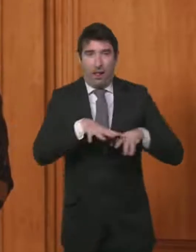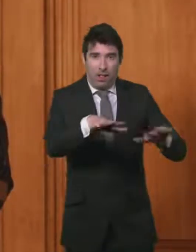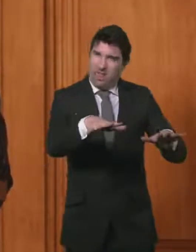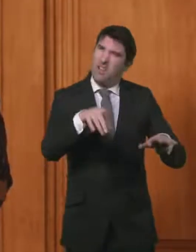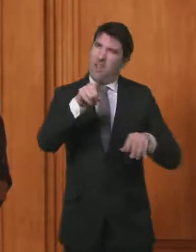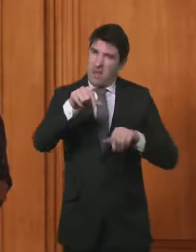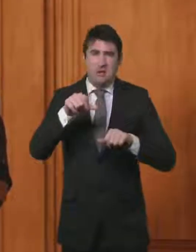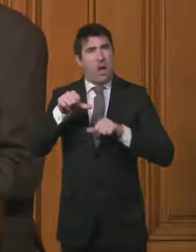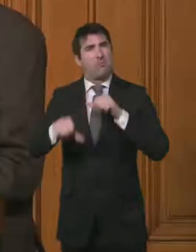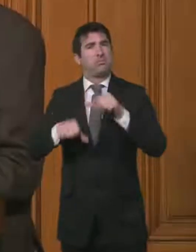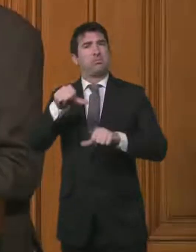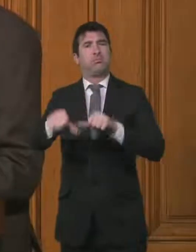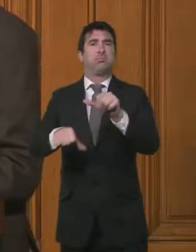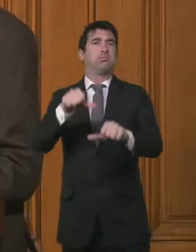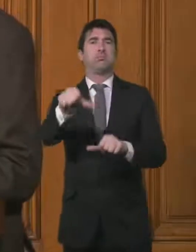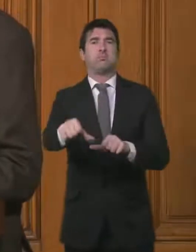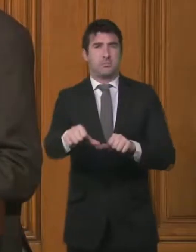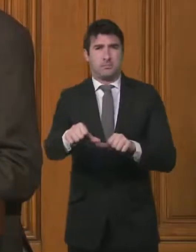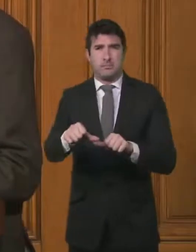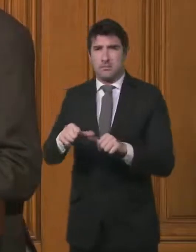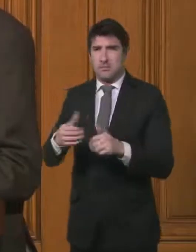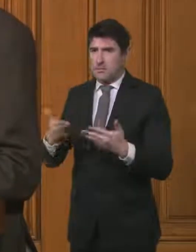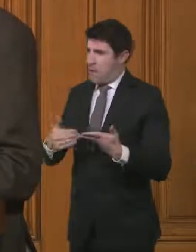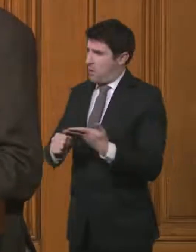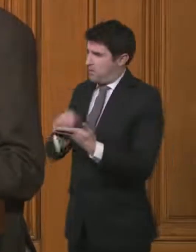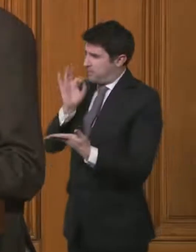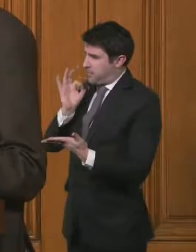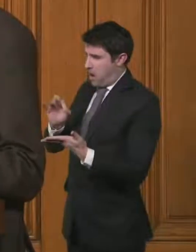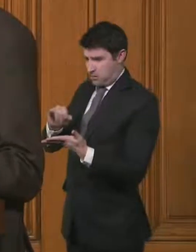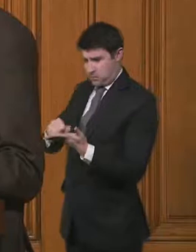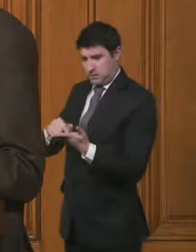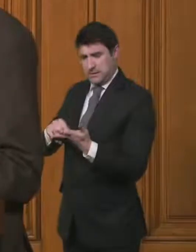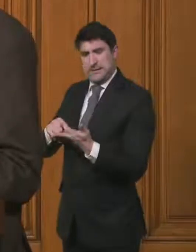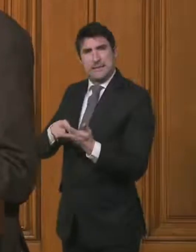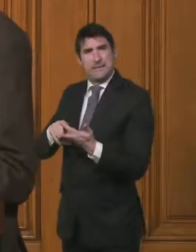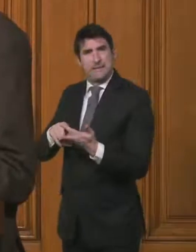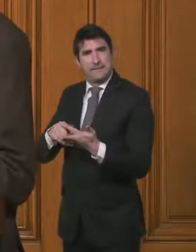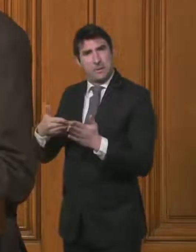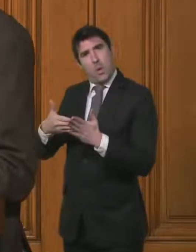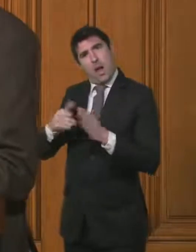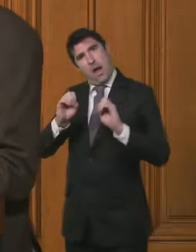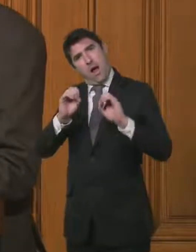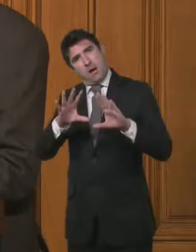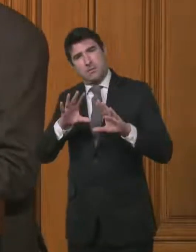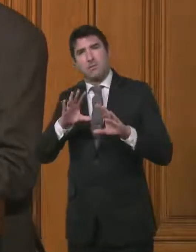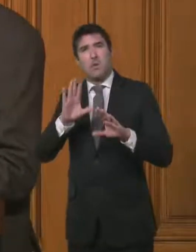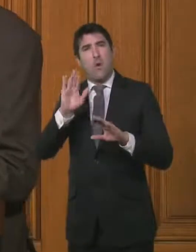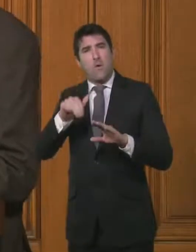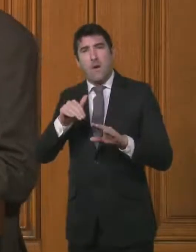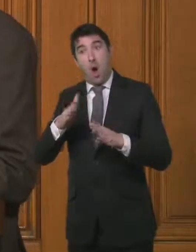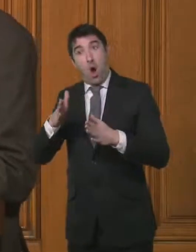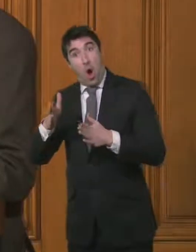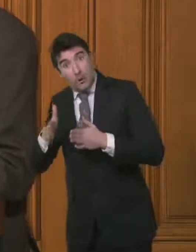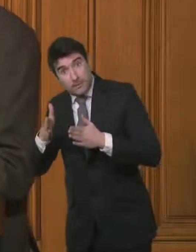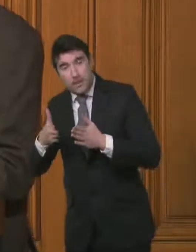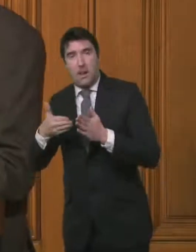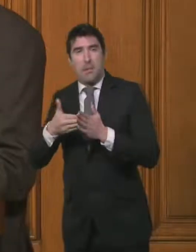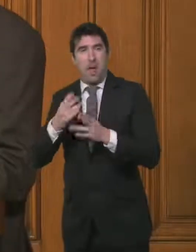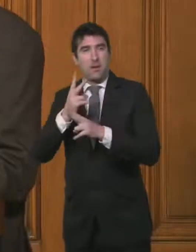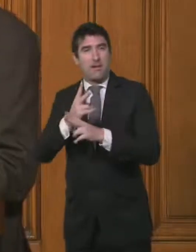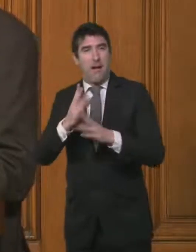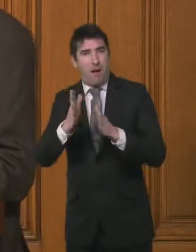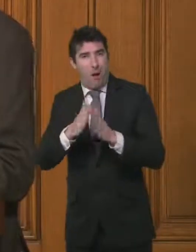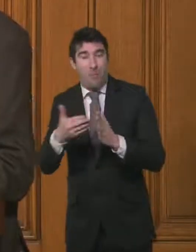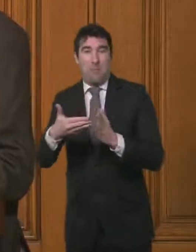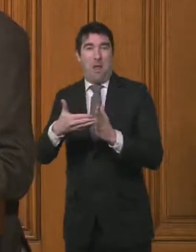board. Yes, thanks, Fergus. So as you know, we have been preparing for many months within the NHS to start